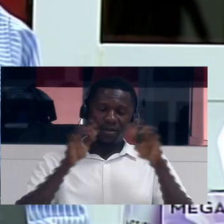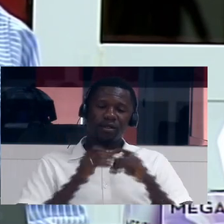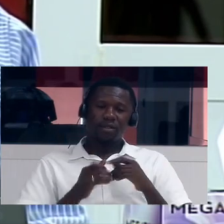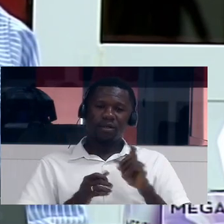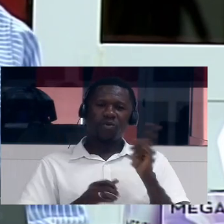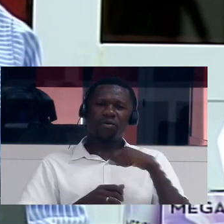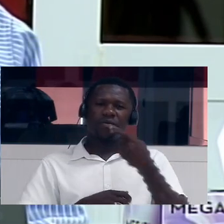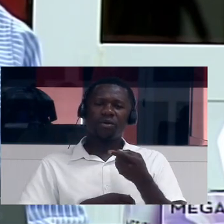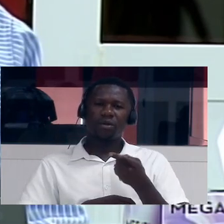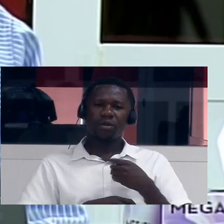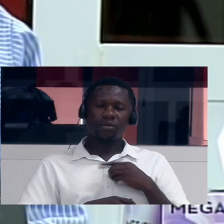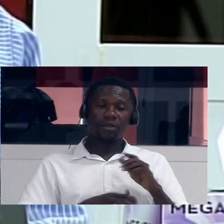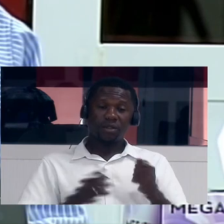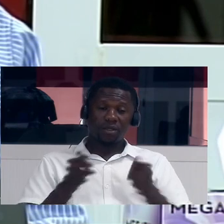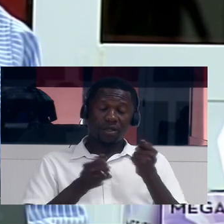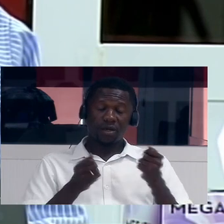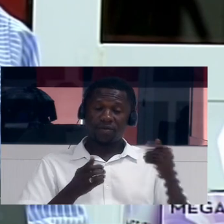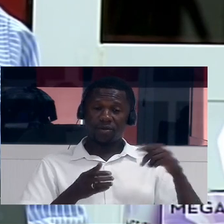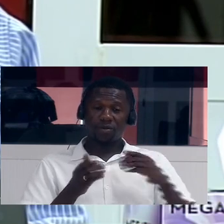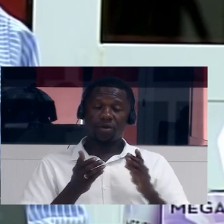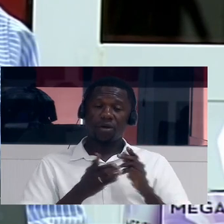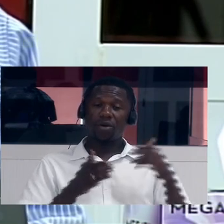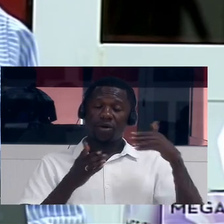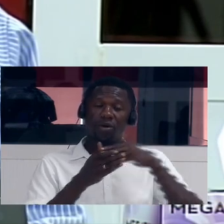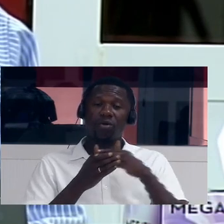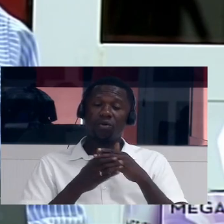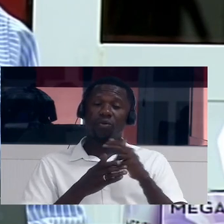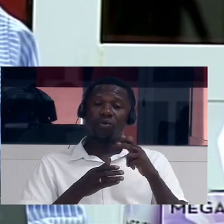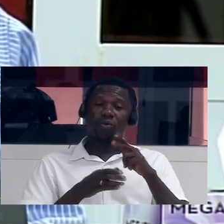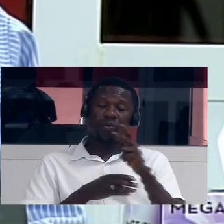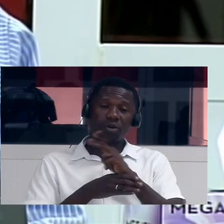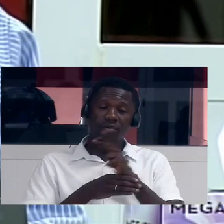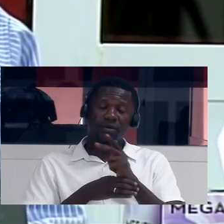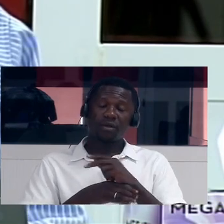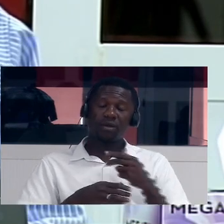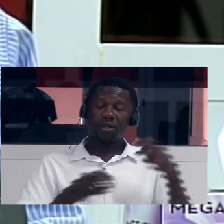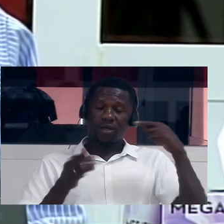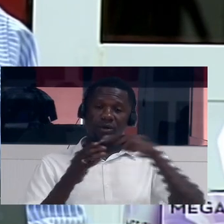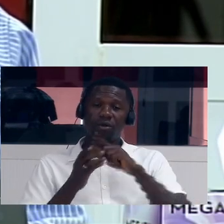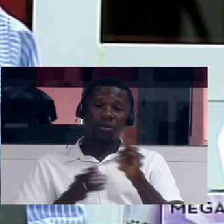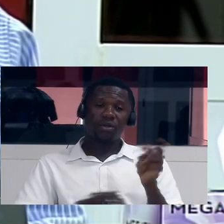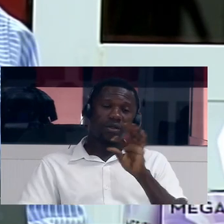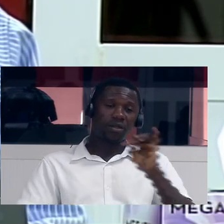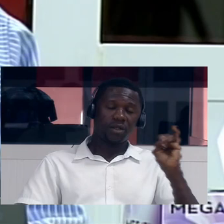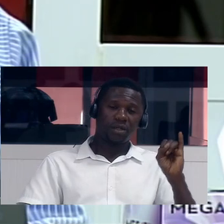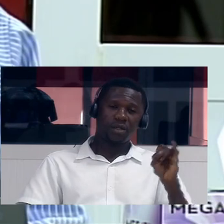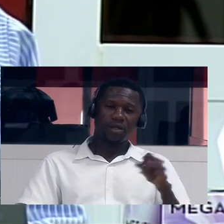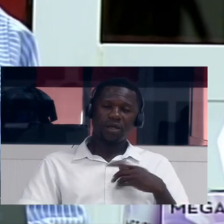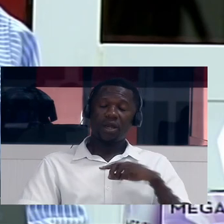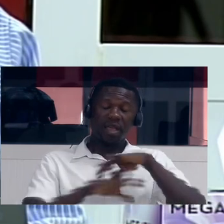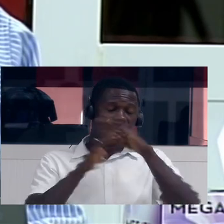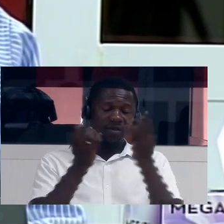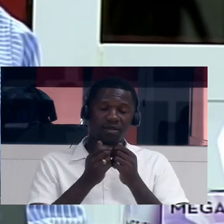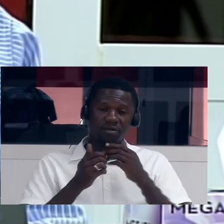driving along Westfield, coming down to PRU, going down to GTTR, and everything is quiet. Congratulations once again. So